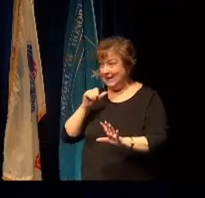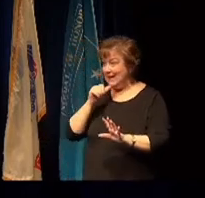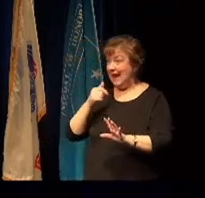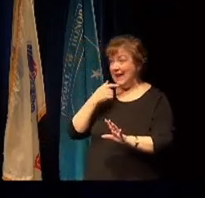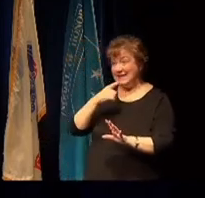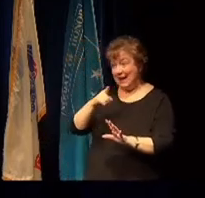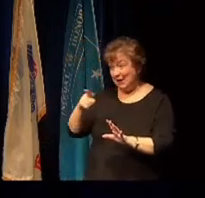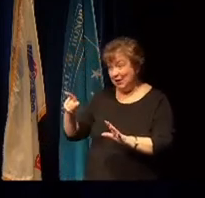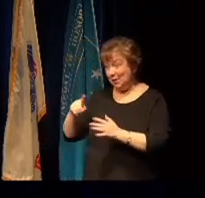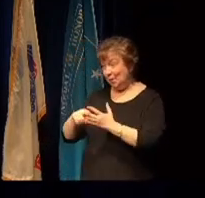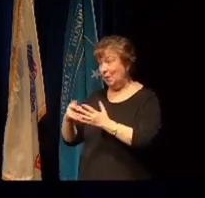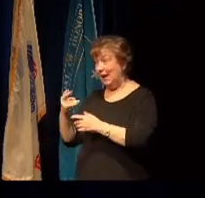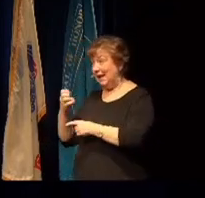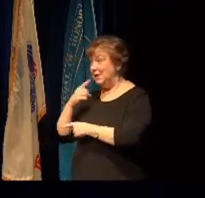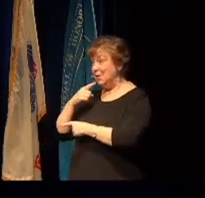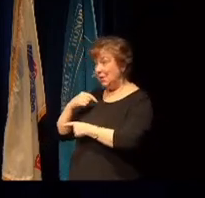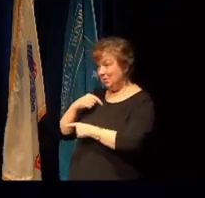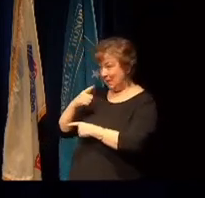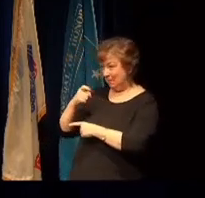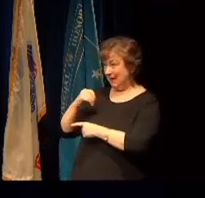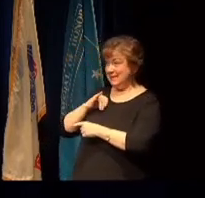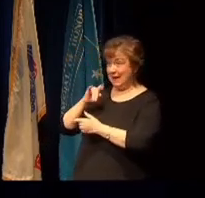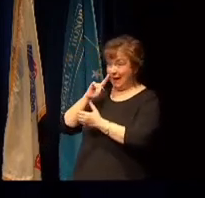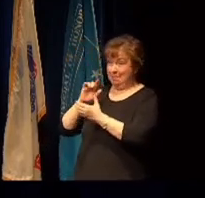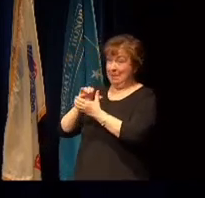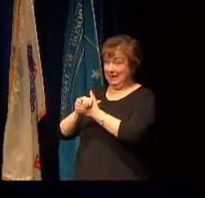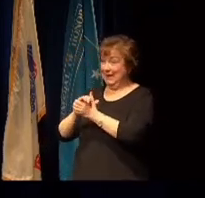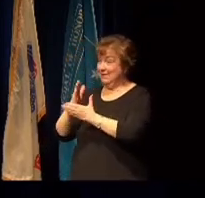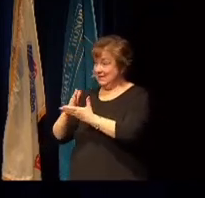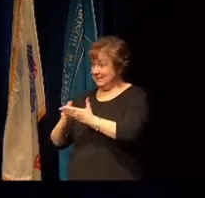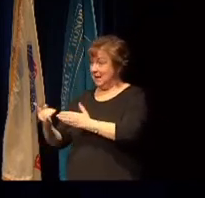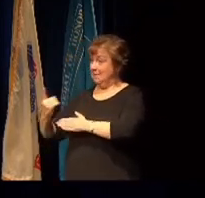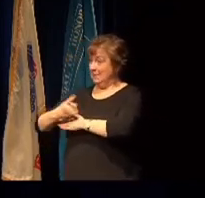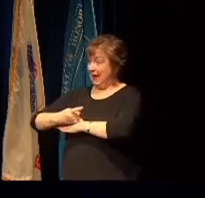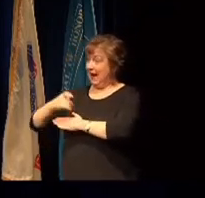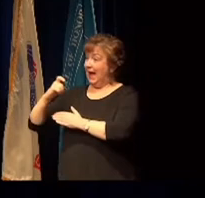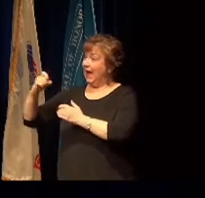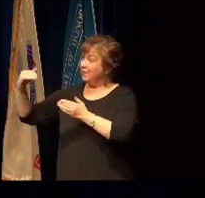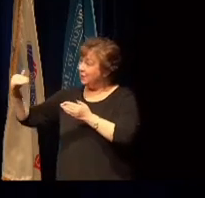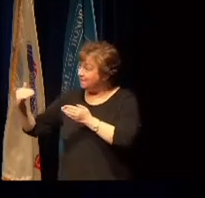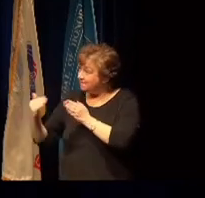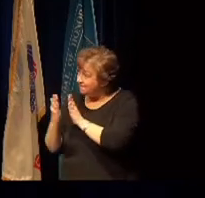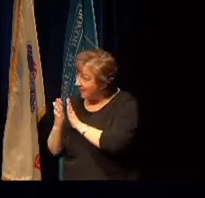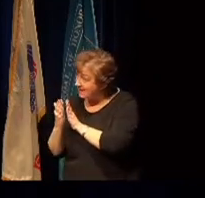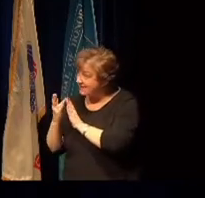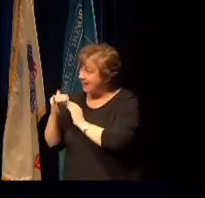told me to say, because I believe someday that I will have to face him in heaven.